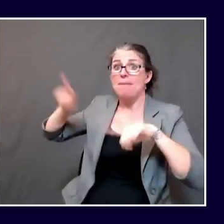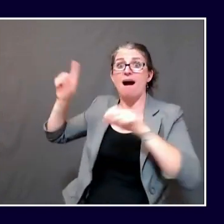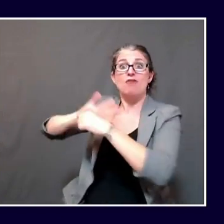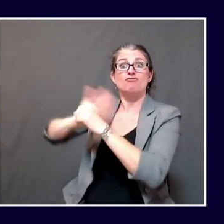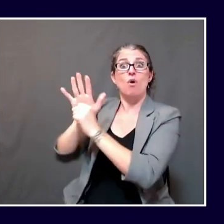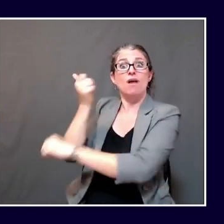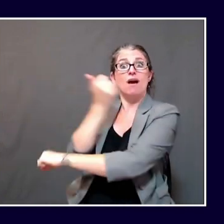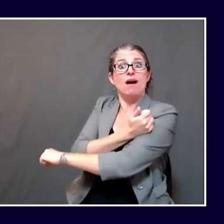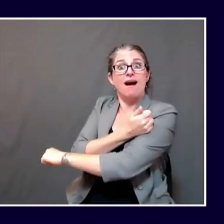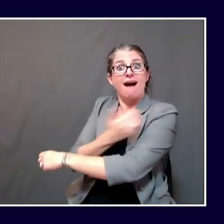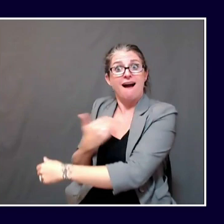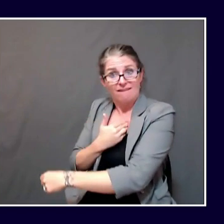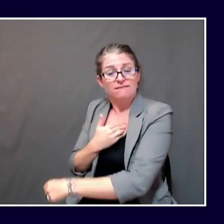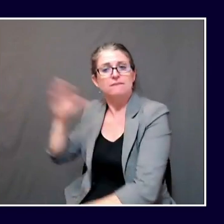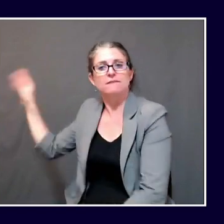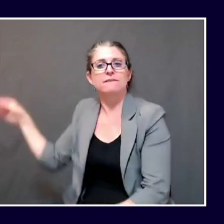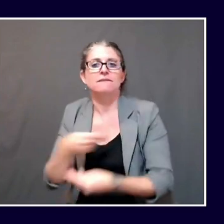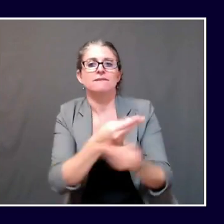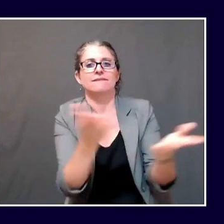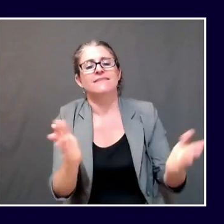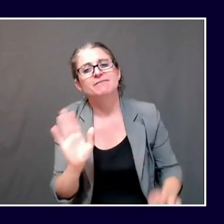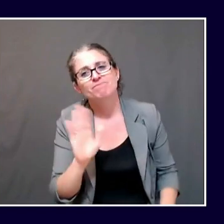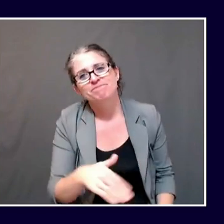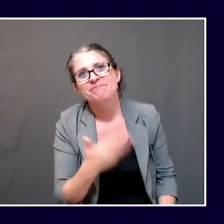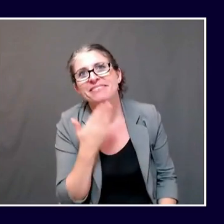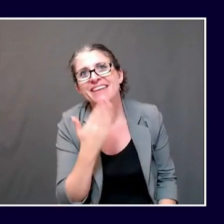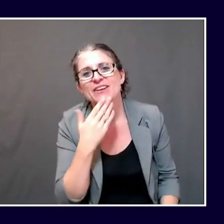in and joining us this afternoon. We hope everyone has a